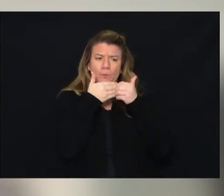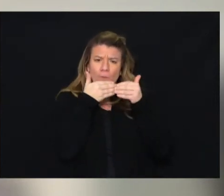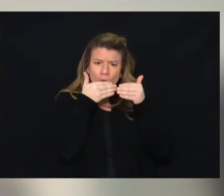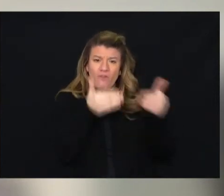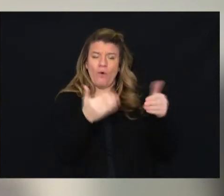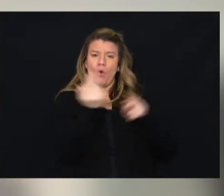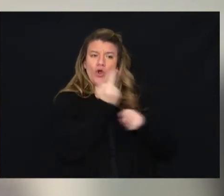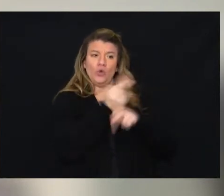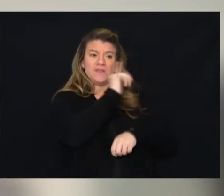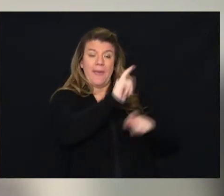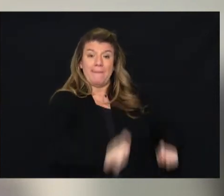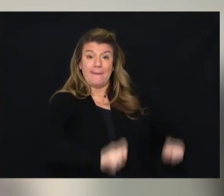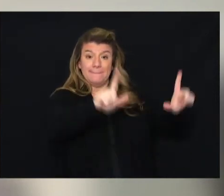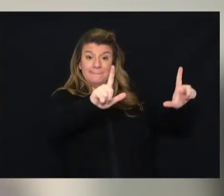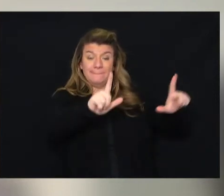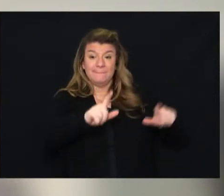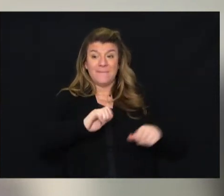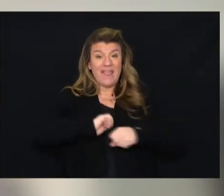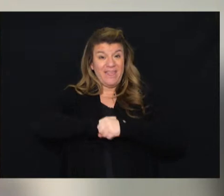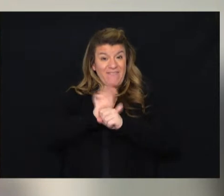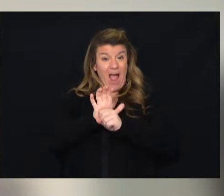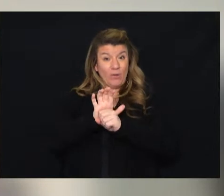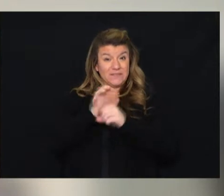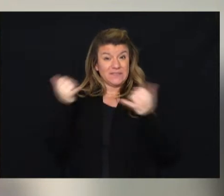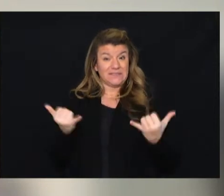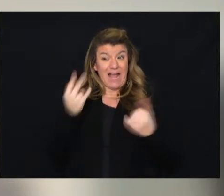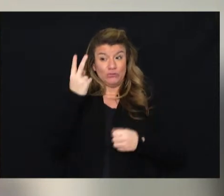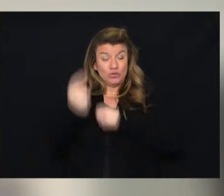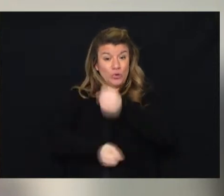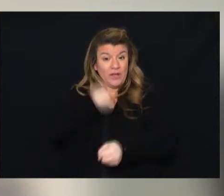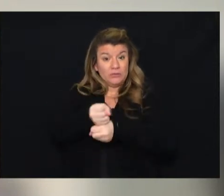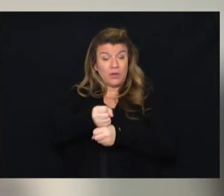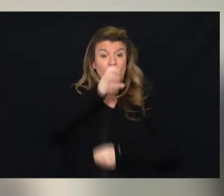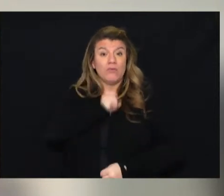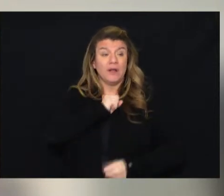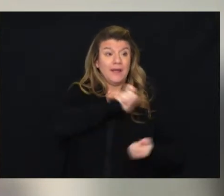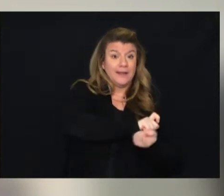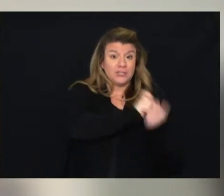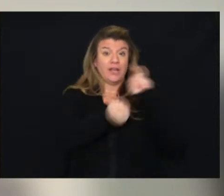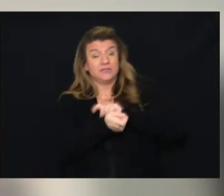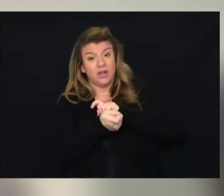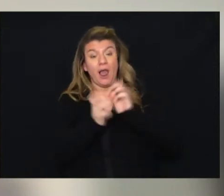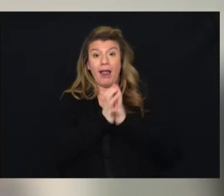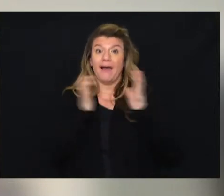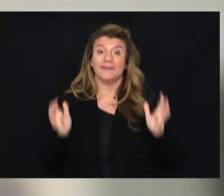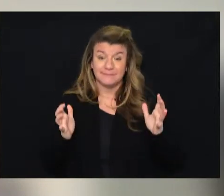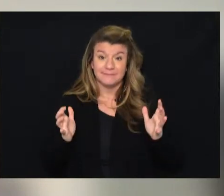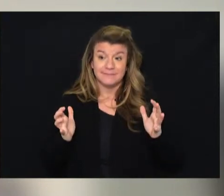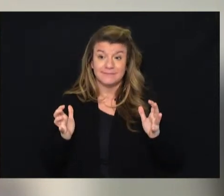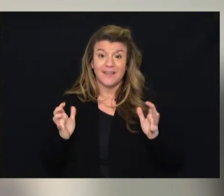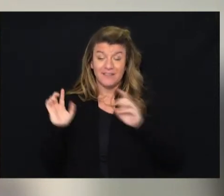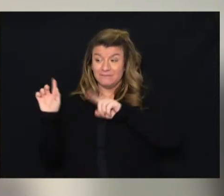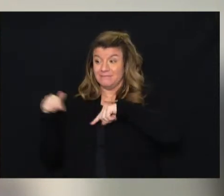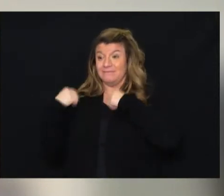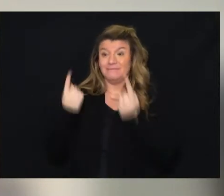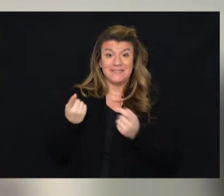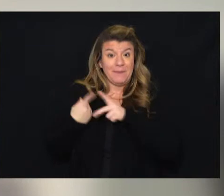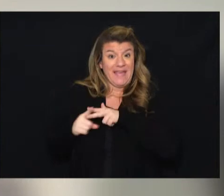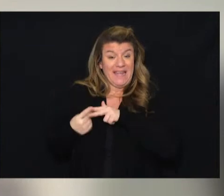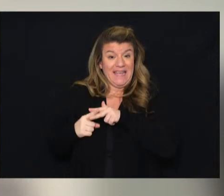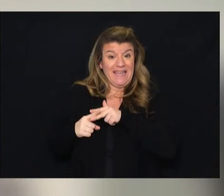This virus is now 2 years old and has changed significantly from from the way it started.